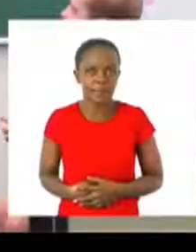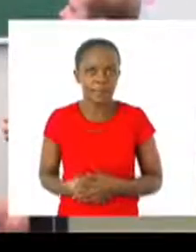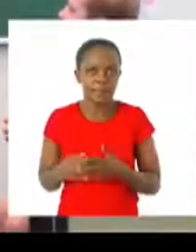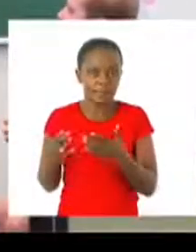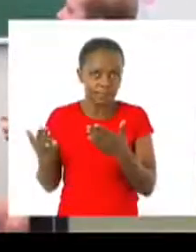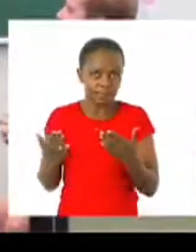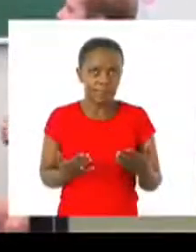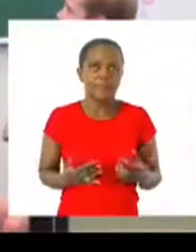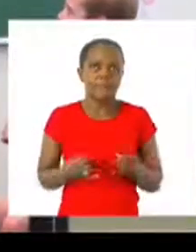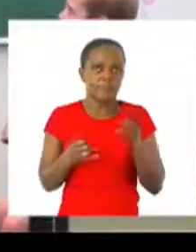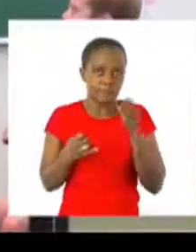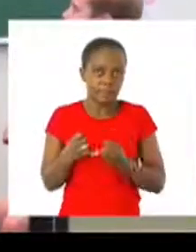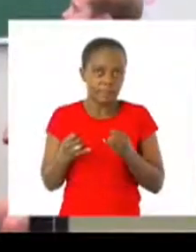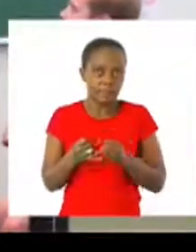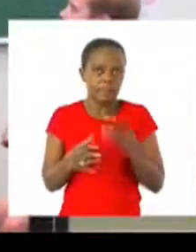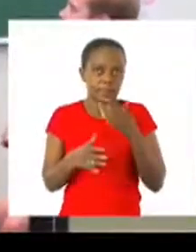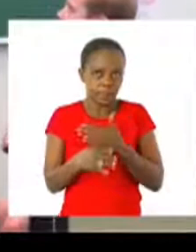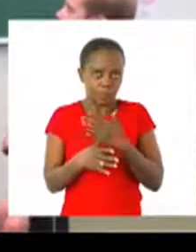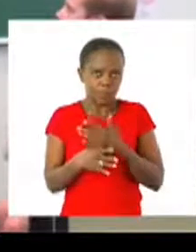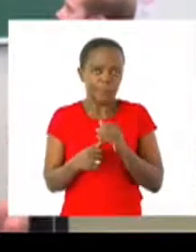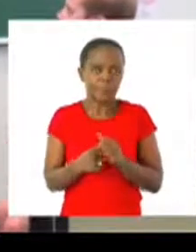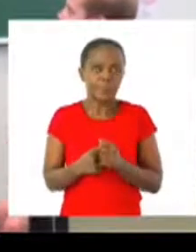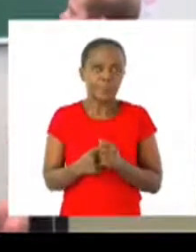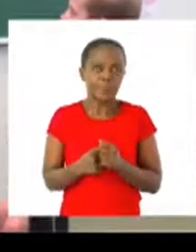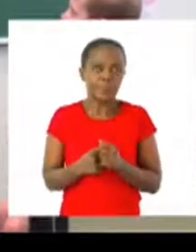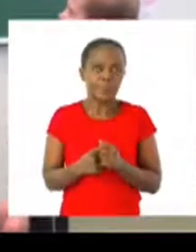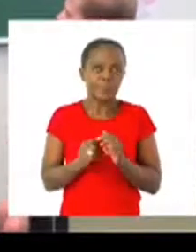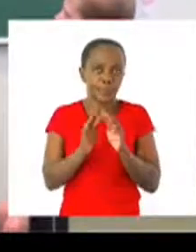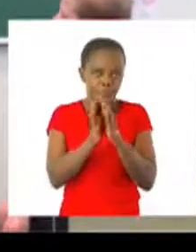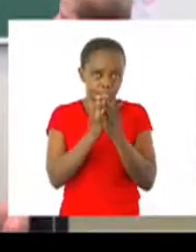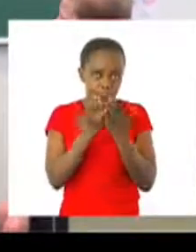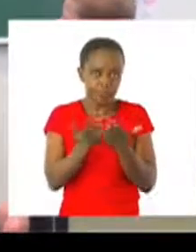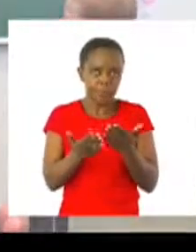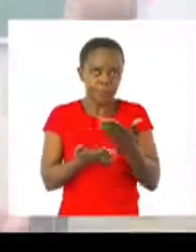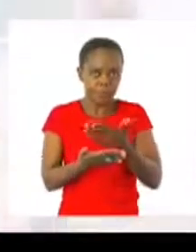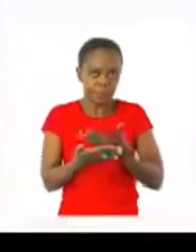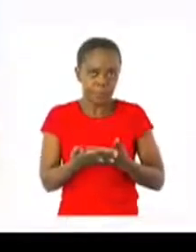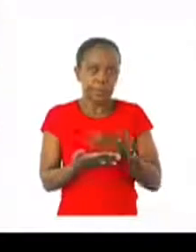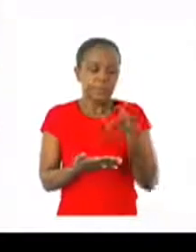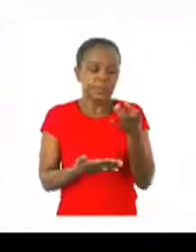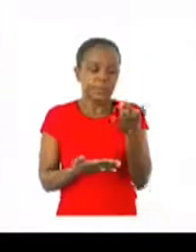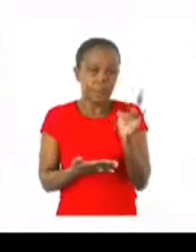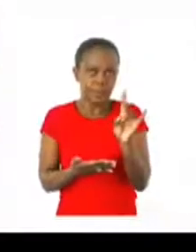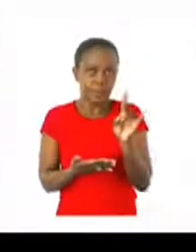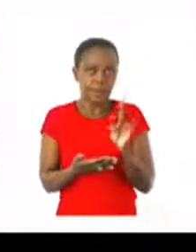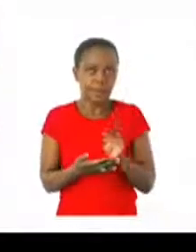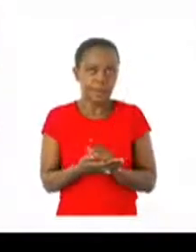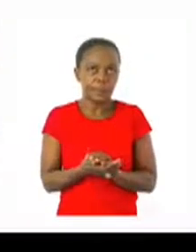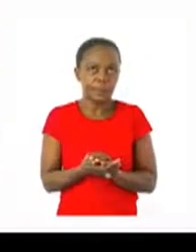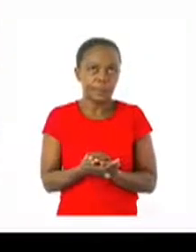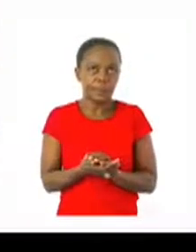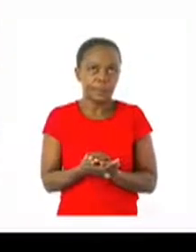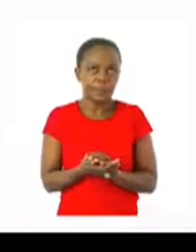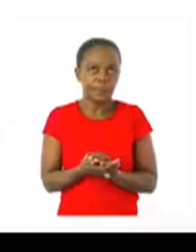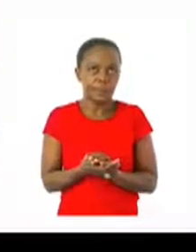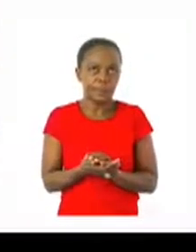come to our last lesson, which we'll find on page 7. We're going to